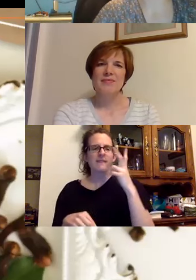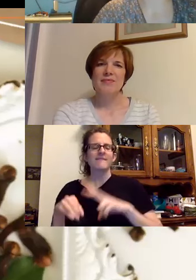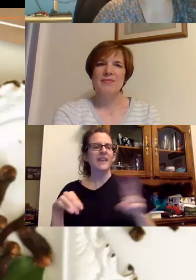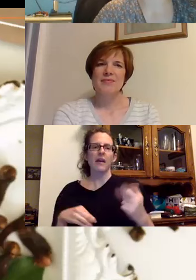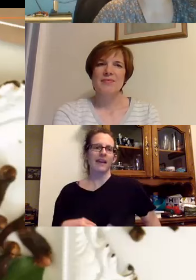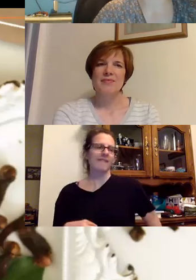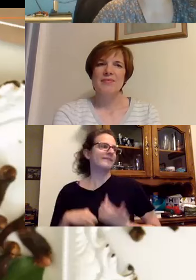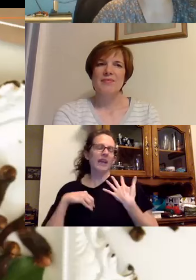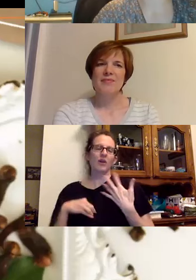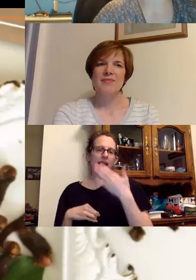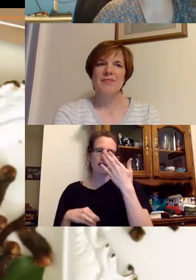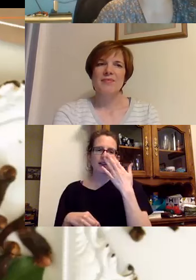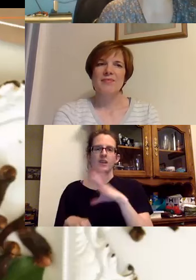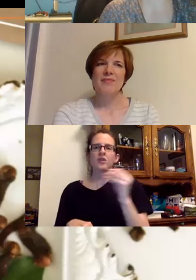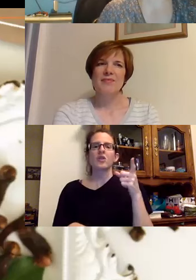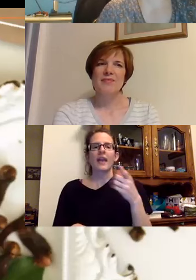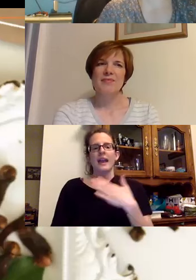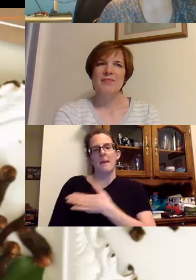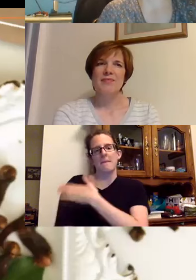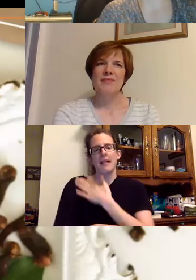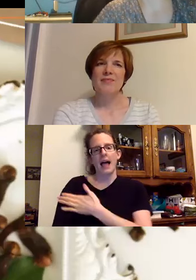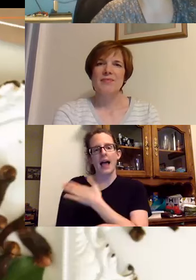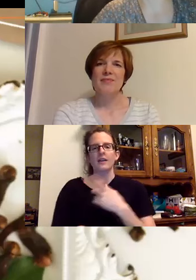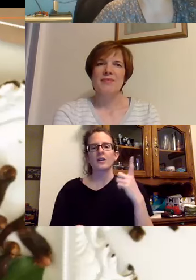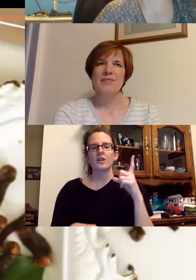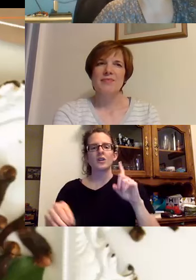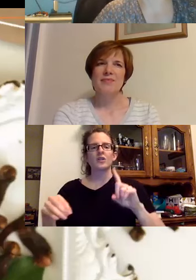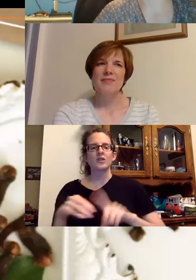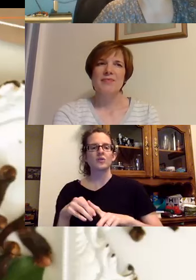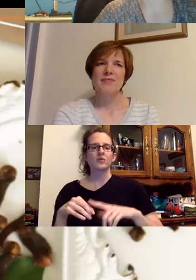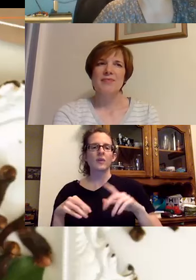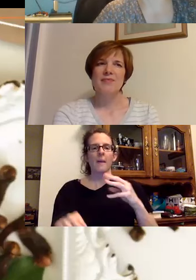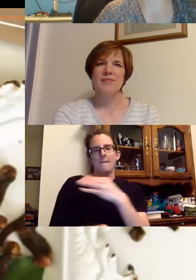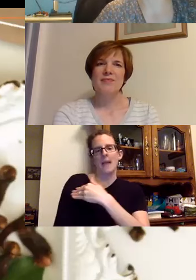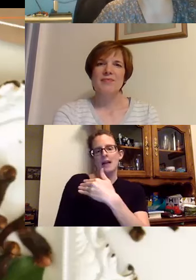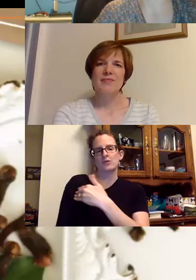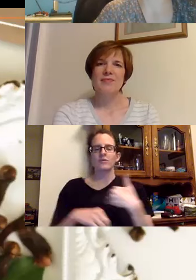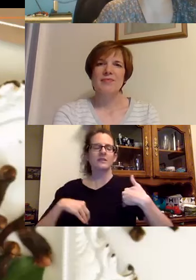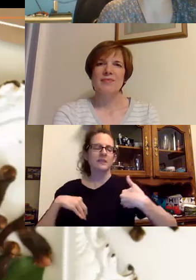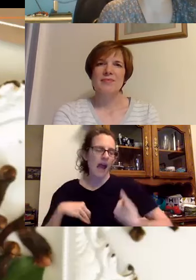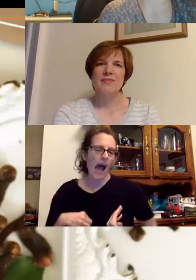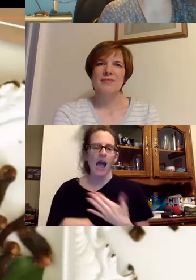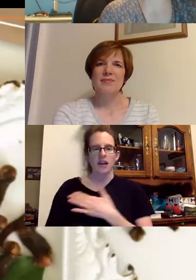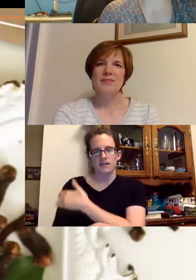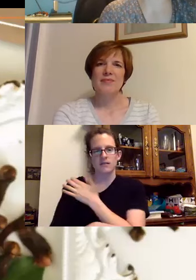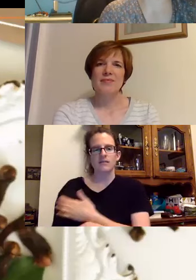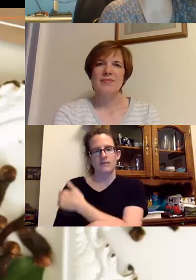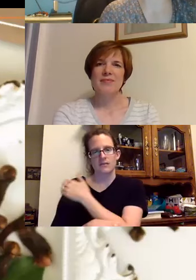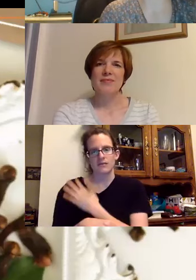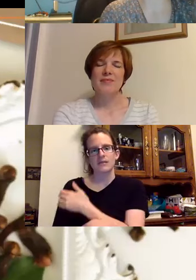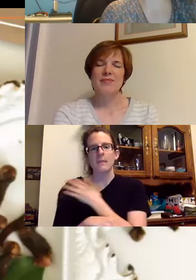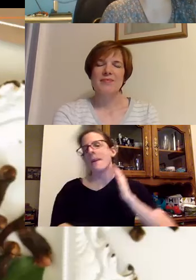invigorating. You can apply Panaway to soothe tired muscles, I love to put it on the back of my